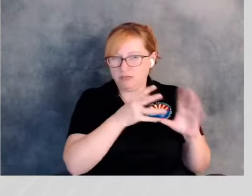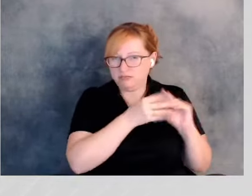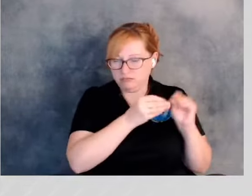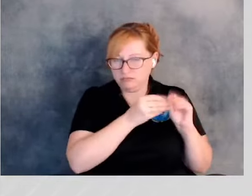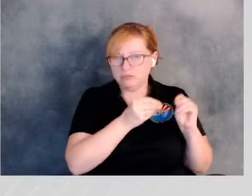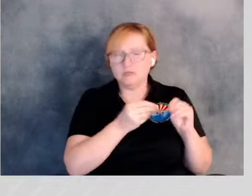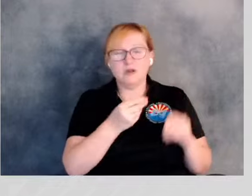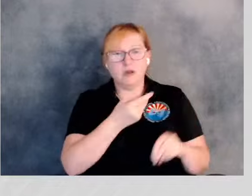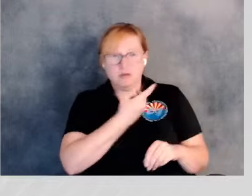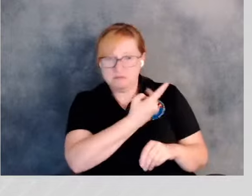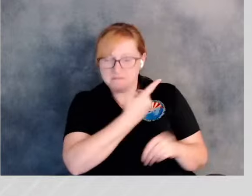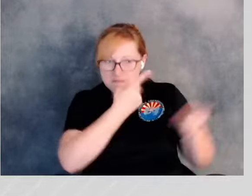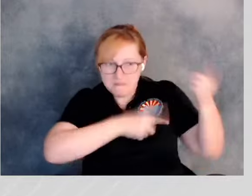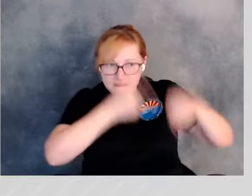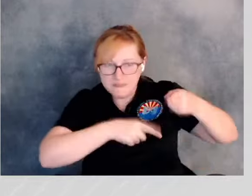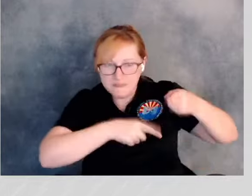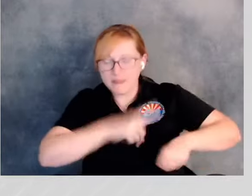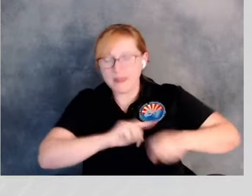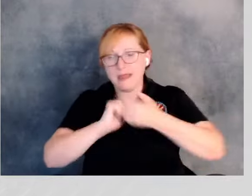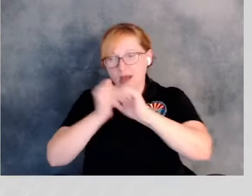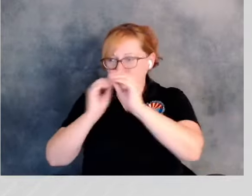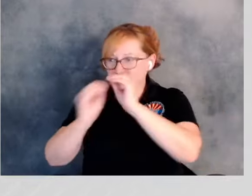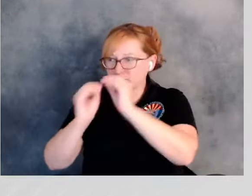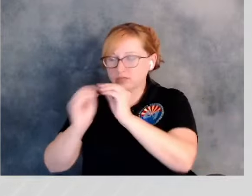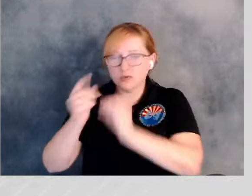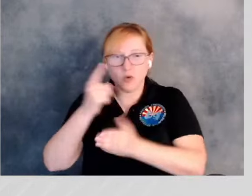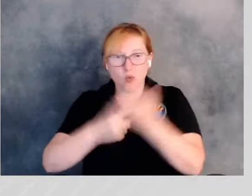to repair what we've damaged during fire suppression,